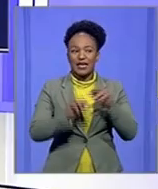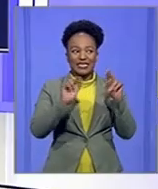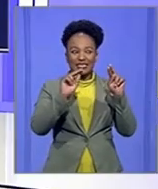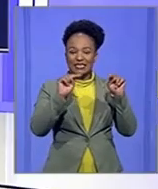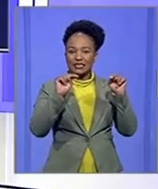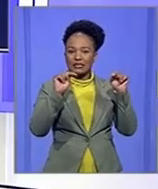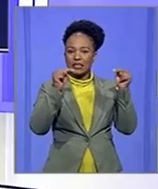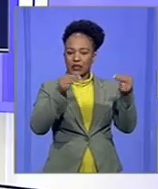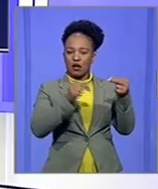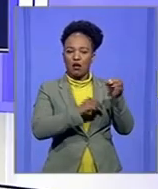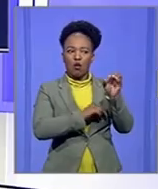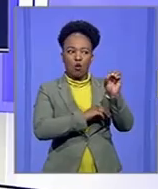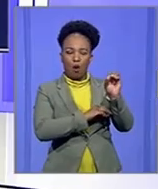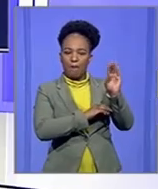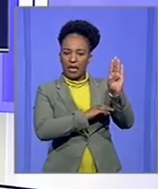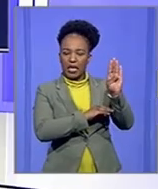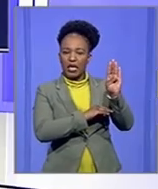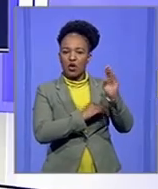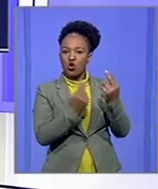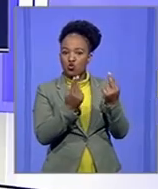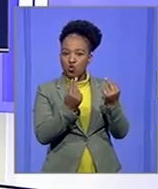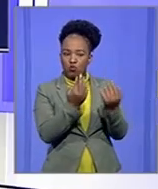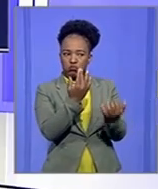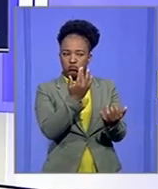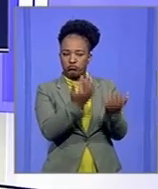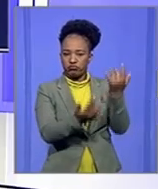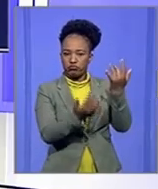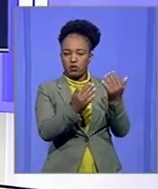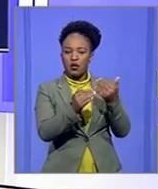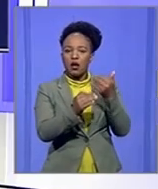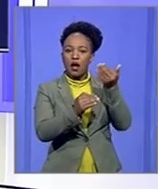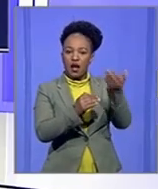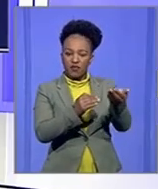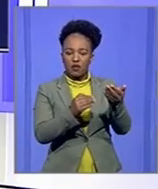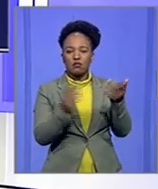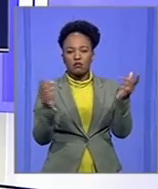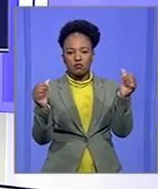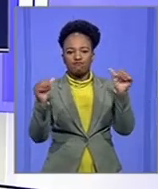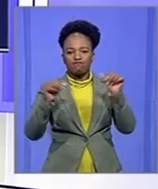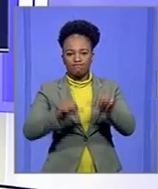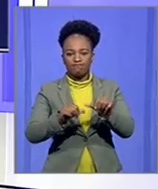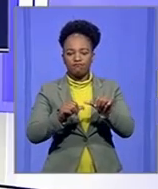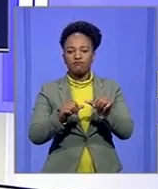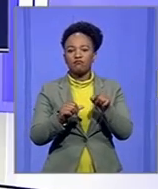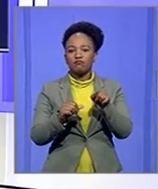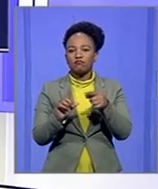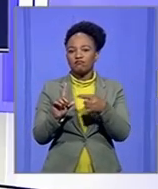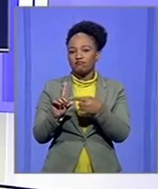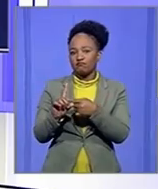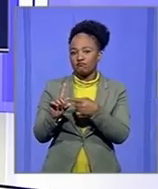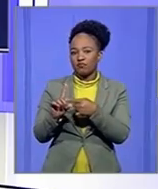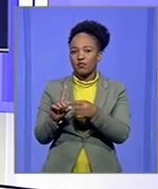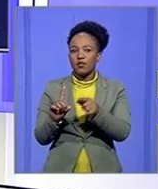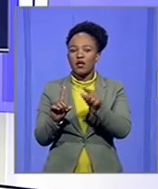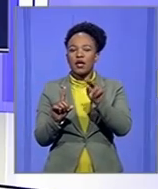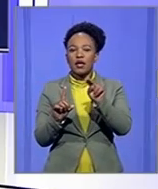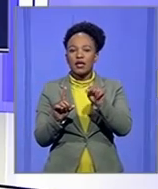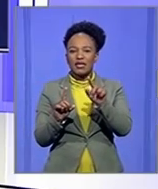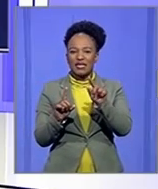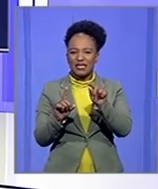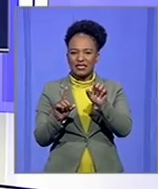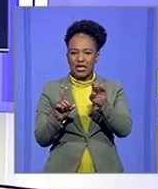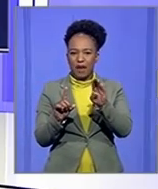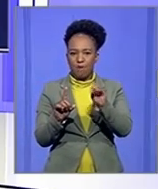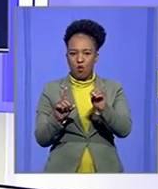Bloemfontein se ntseng setjha ka morapa mabenkele re tlo buisana jalo le moqolotsi wa rona wa ditaba e leng Tebo Mokobo ka kopano ya